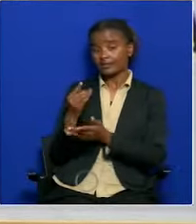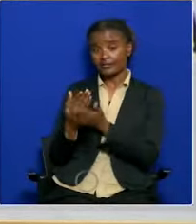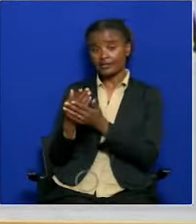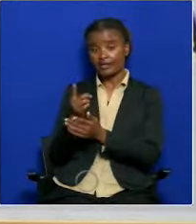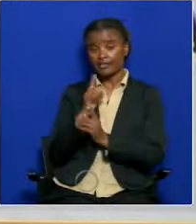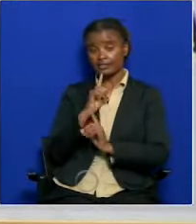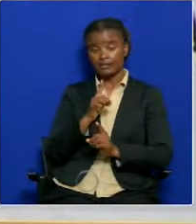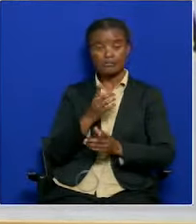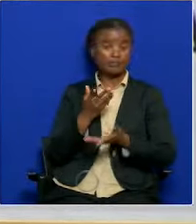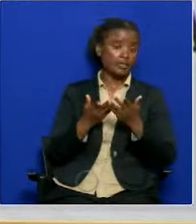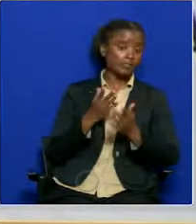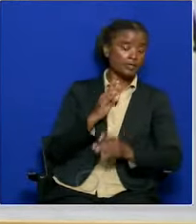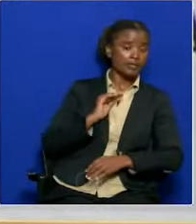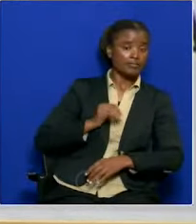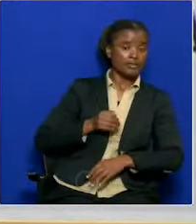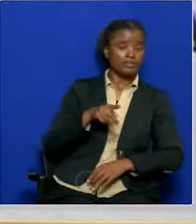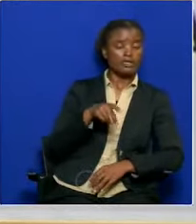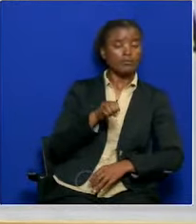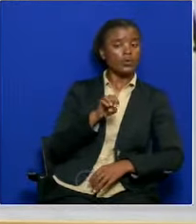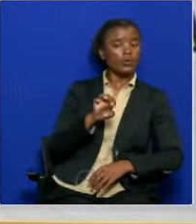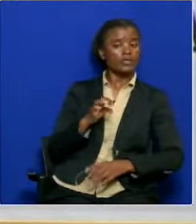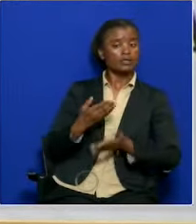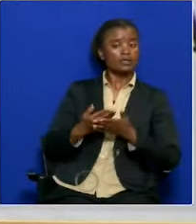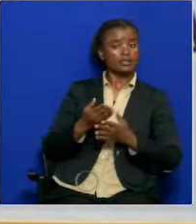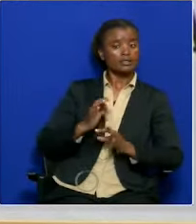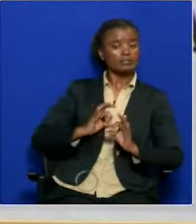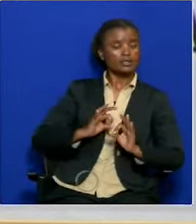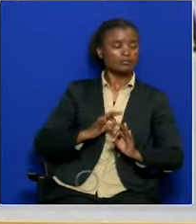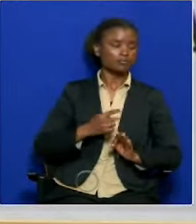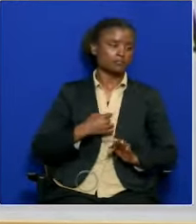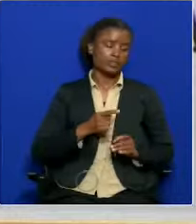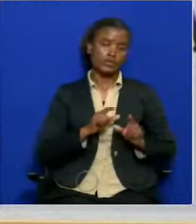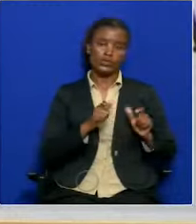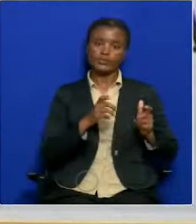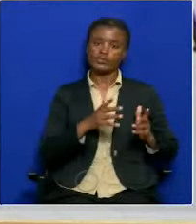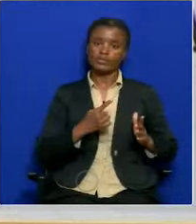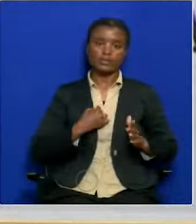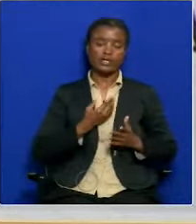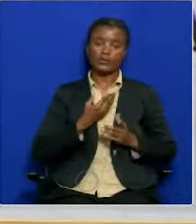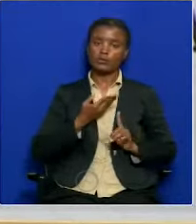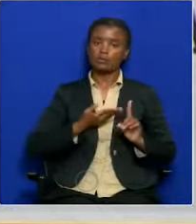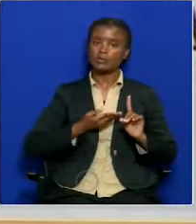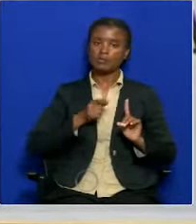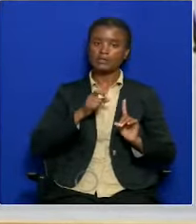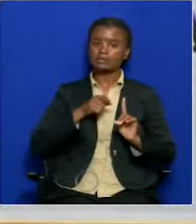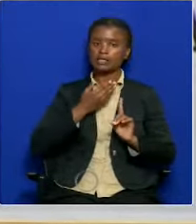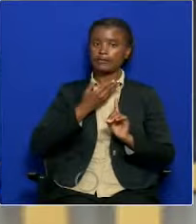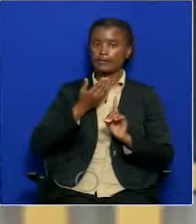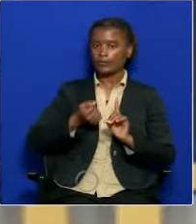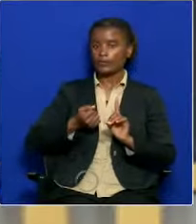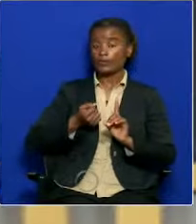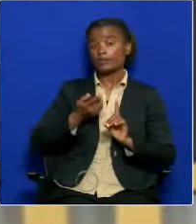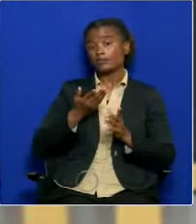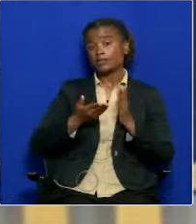even know the person. I don't even know the person. The person is known to Sergeant Nkosi, not to